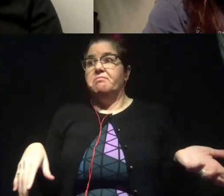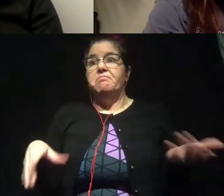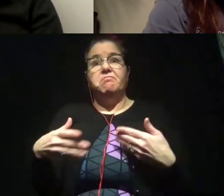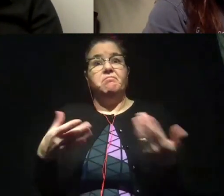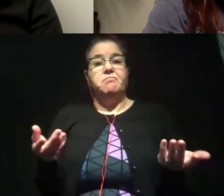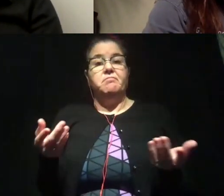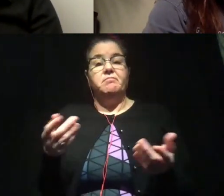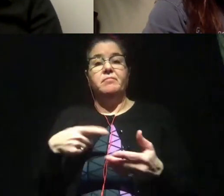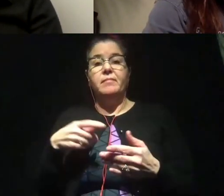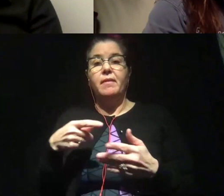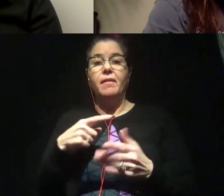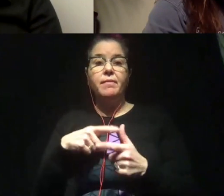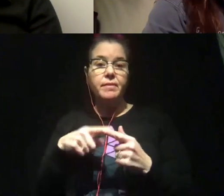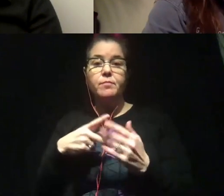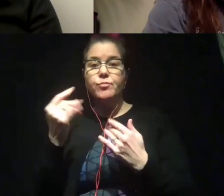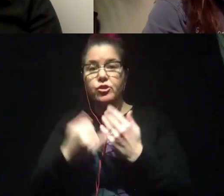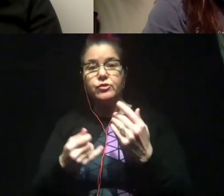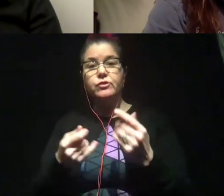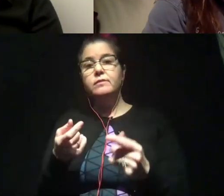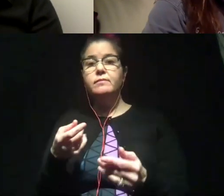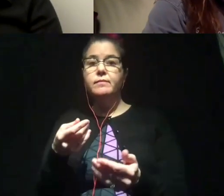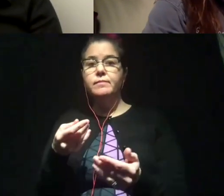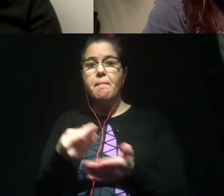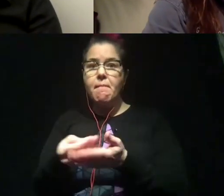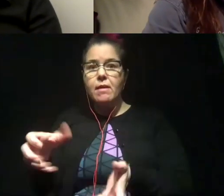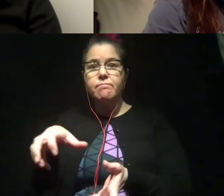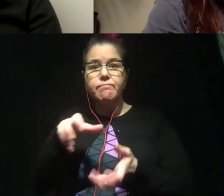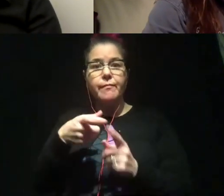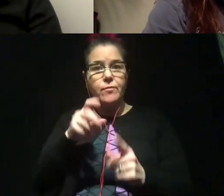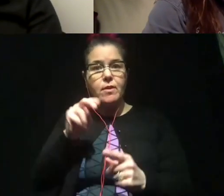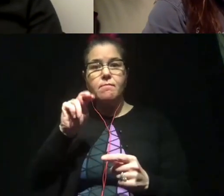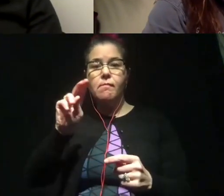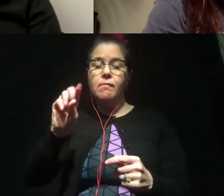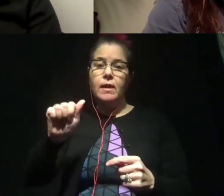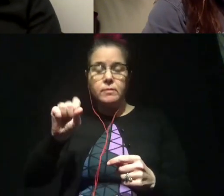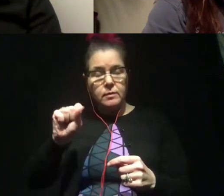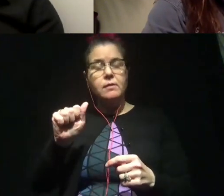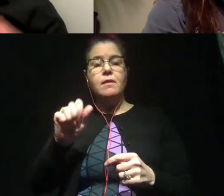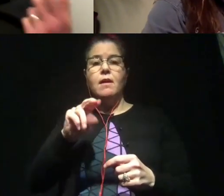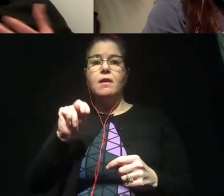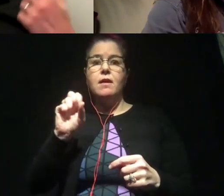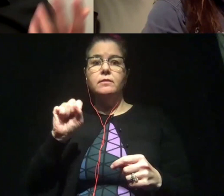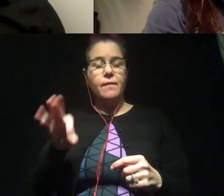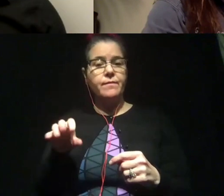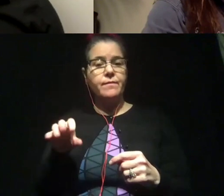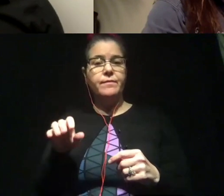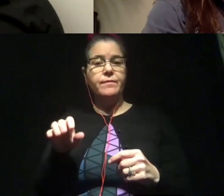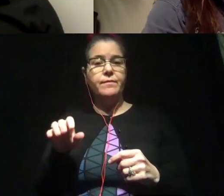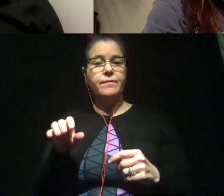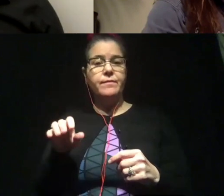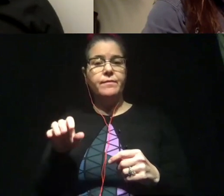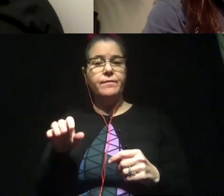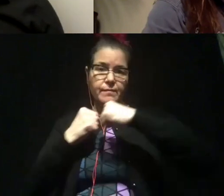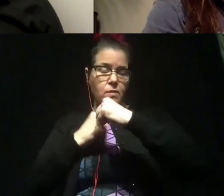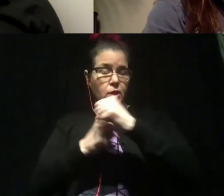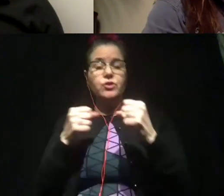some projects funded here through NASA and NSF, the National Science Foundation, that have taken us back up there again and again to